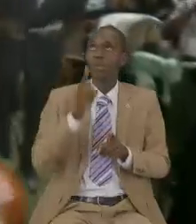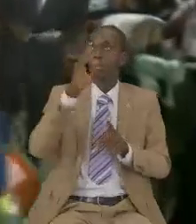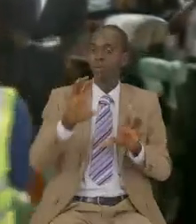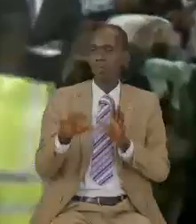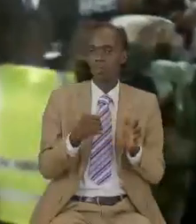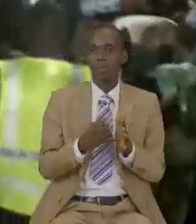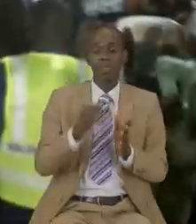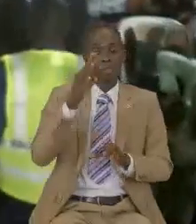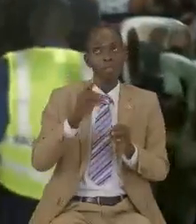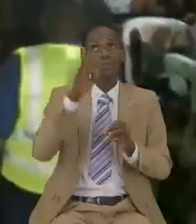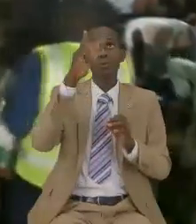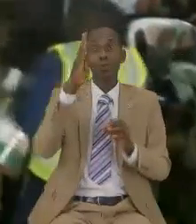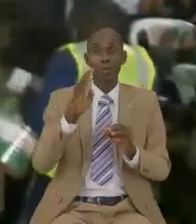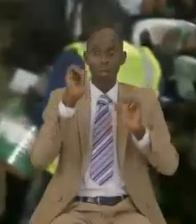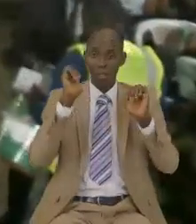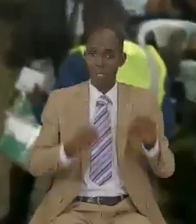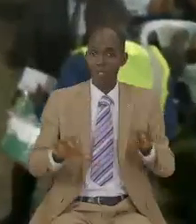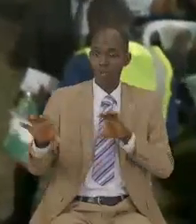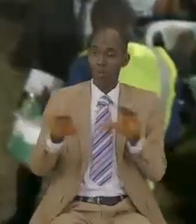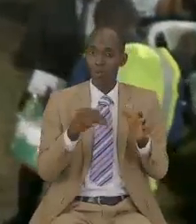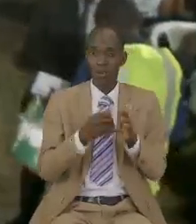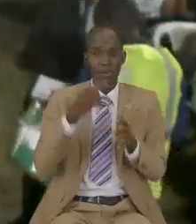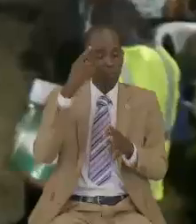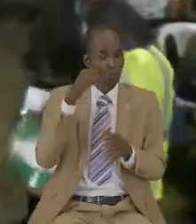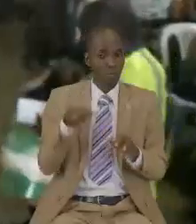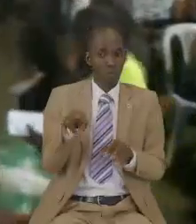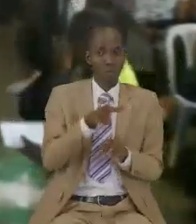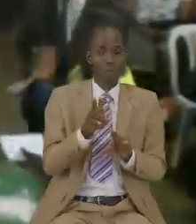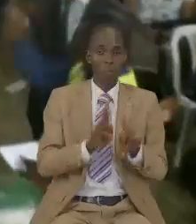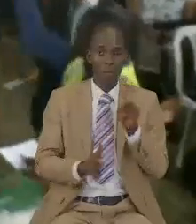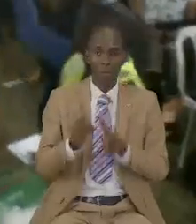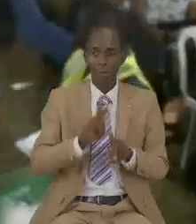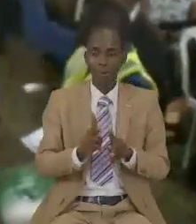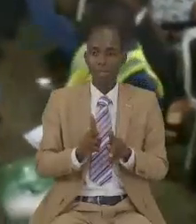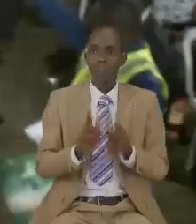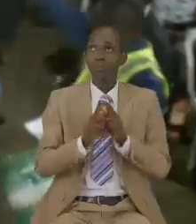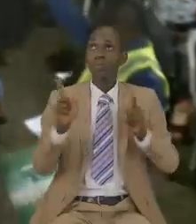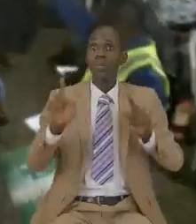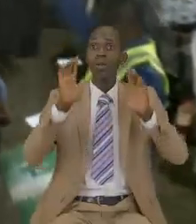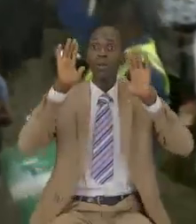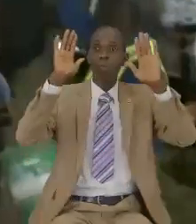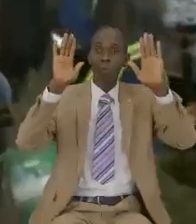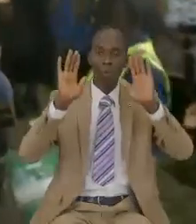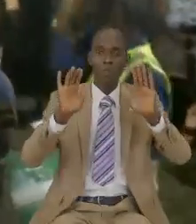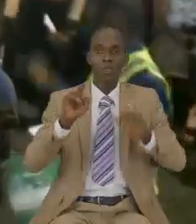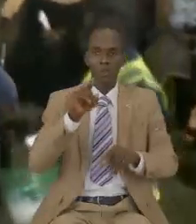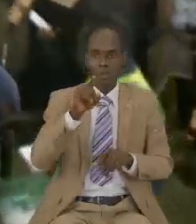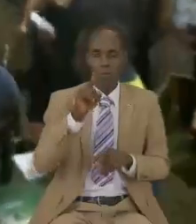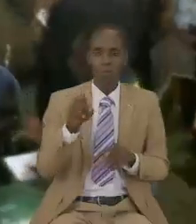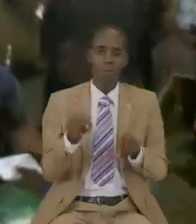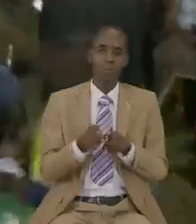It is his delight to see you come closer as you listen to the